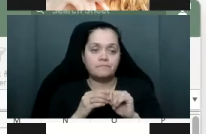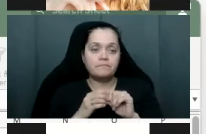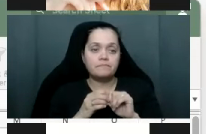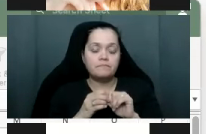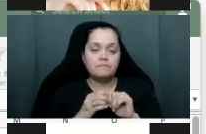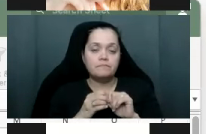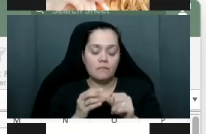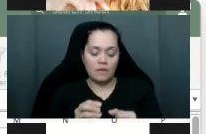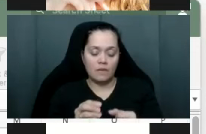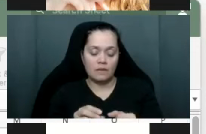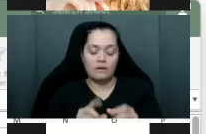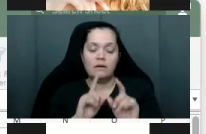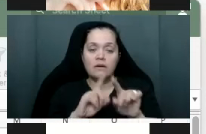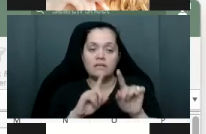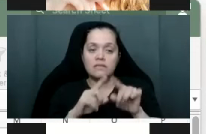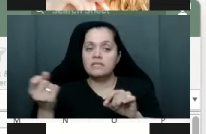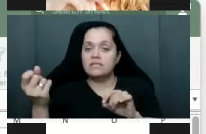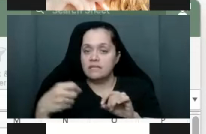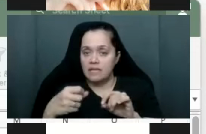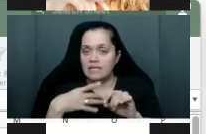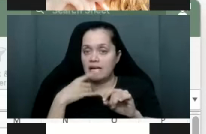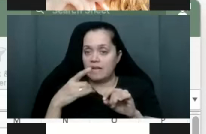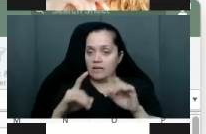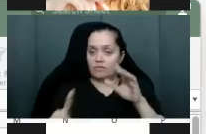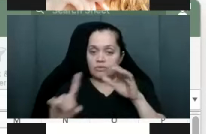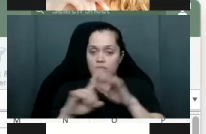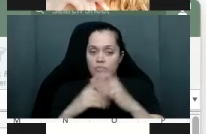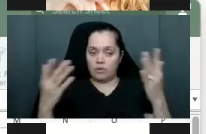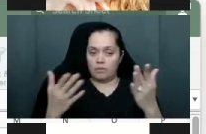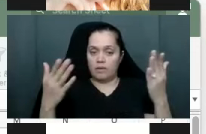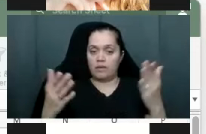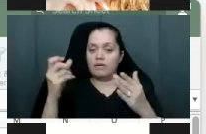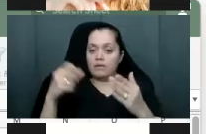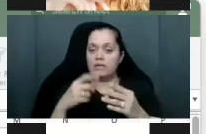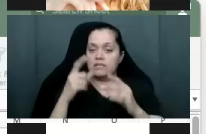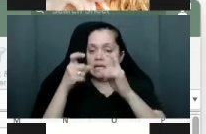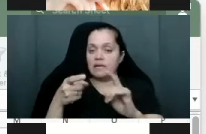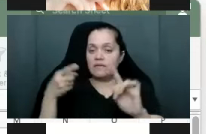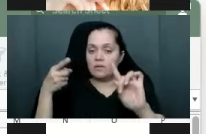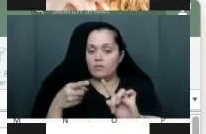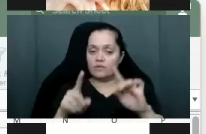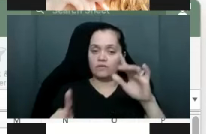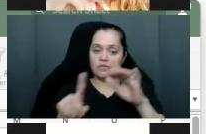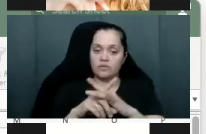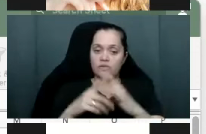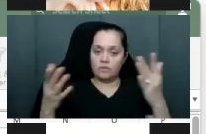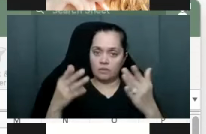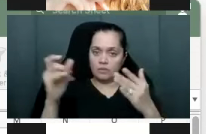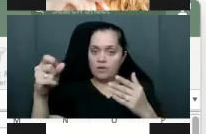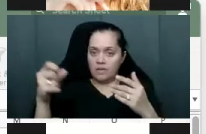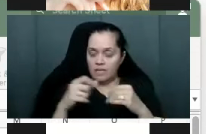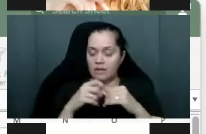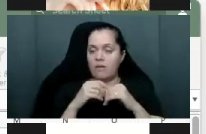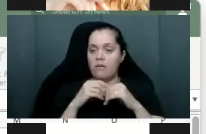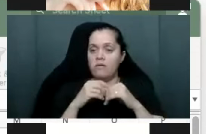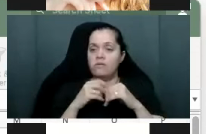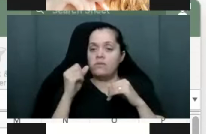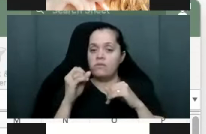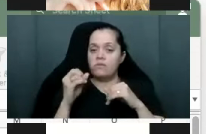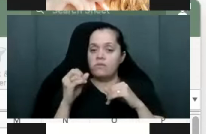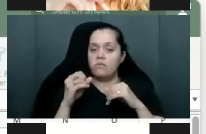Attendance, yes, I like it when you're here. You do gain points for being here. So